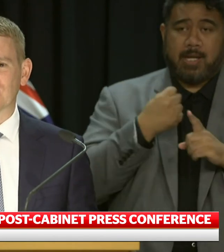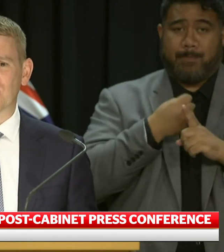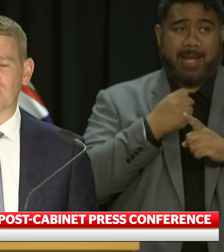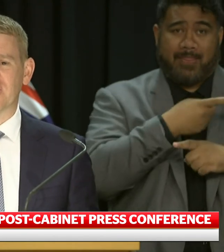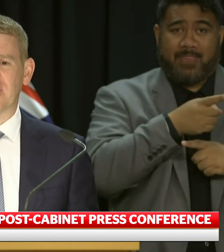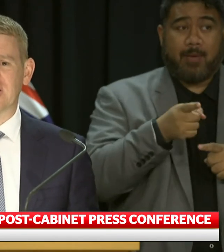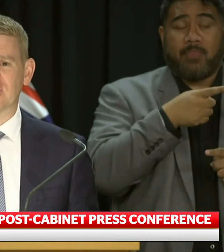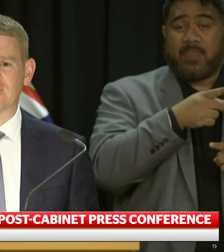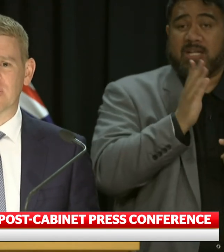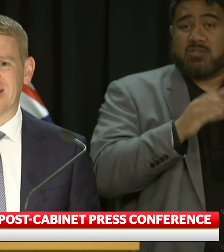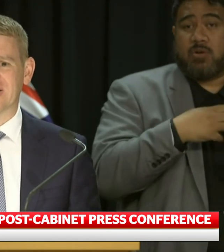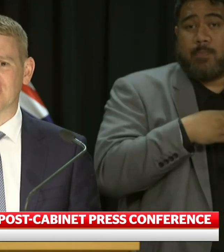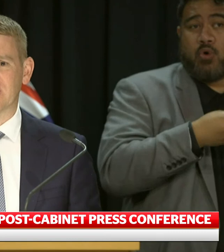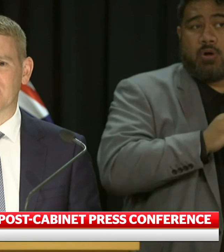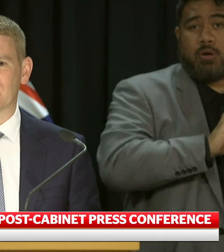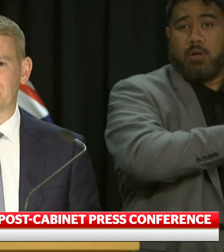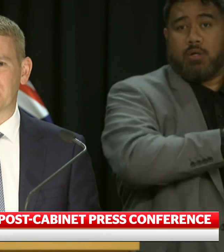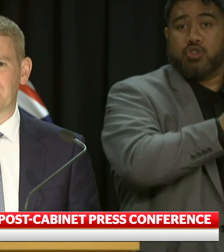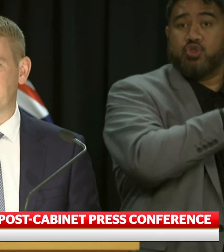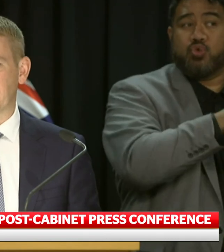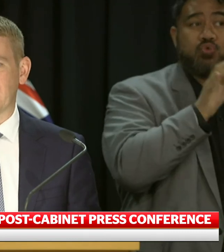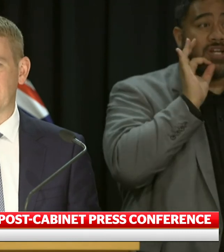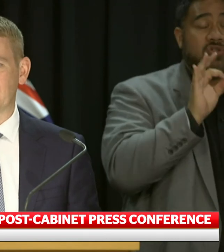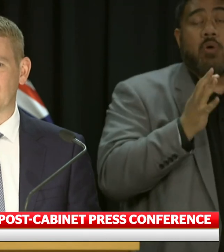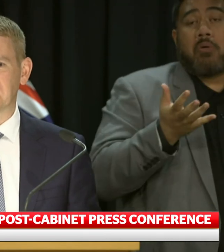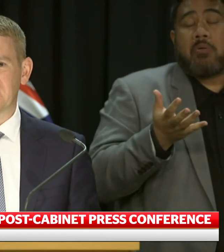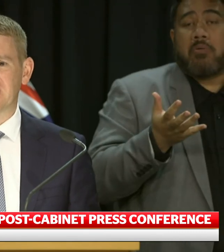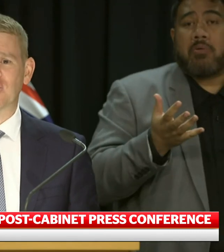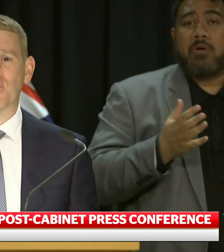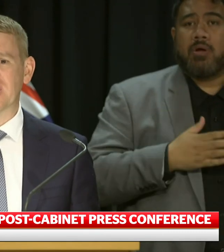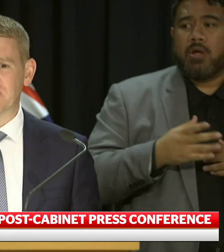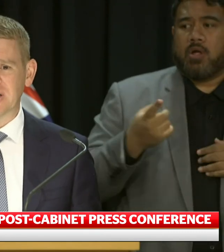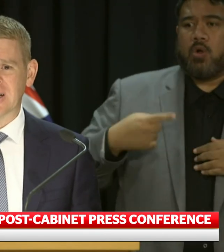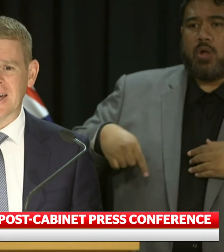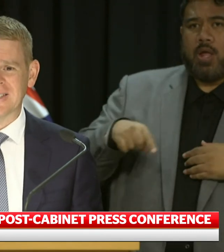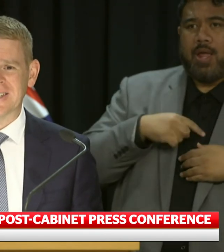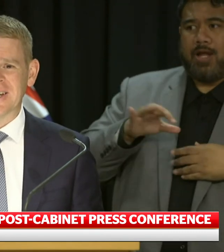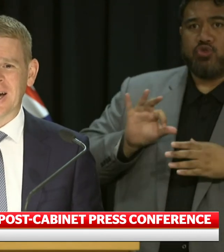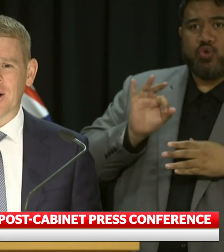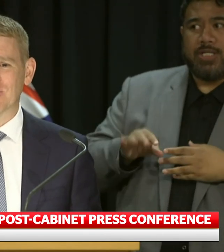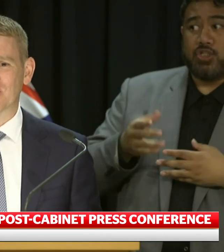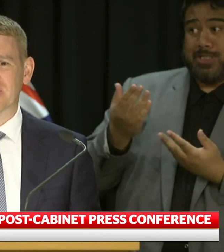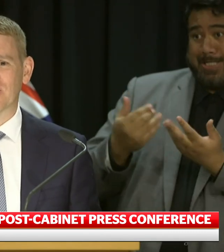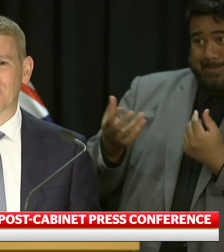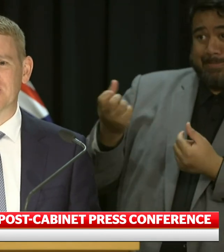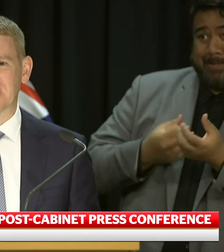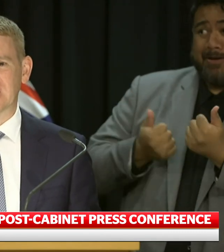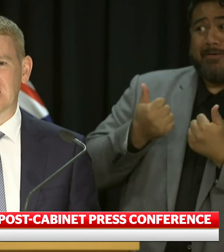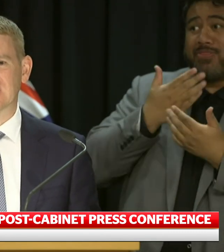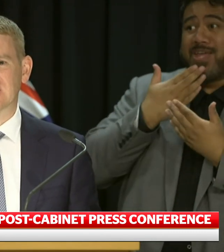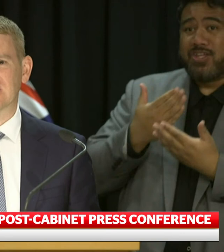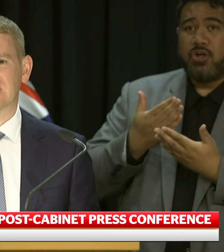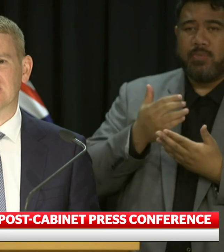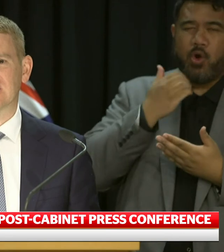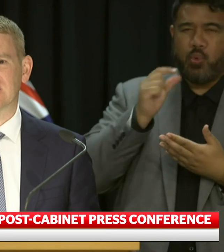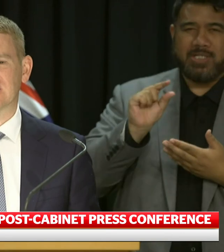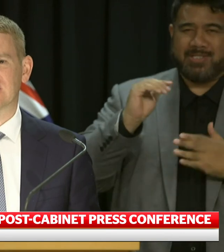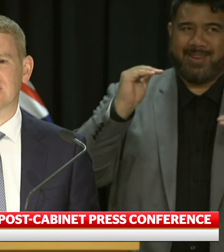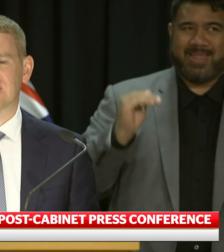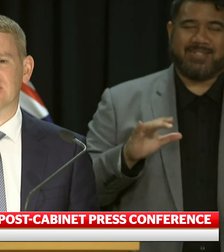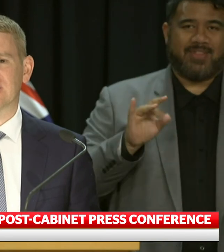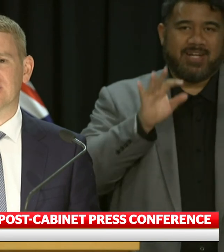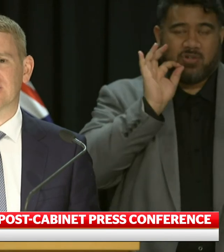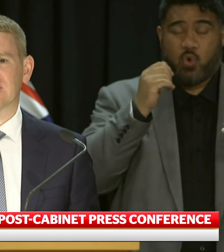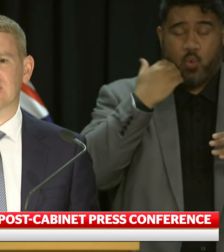rely on smaller donations from a larger number of people. That's always been the case. I'm sure that will always be the case. A